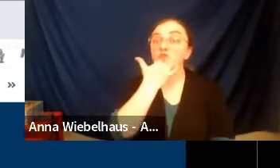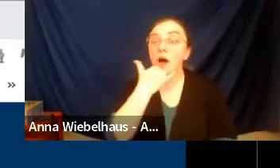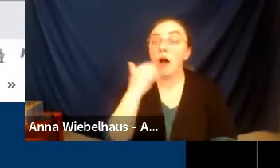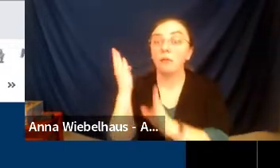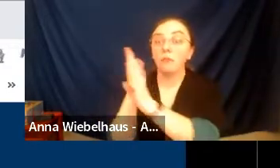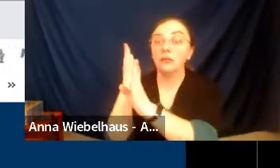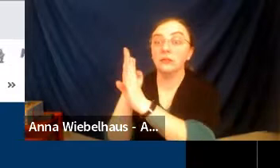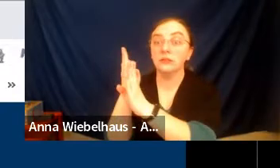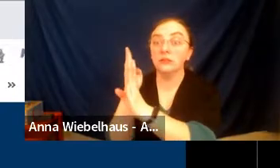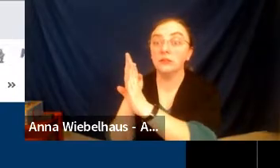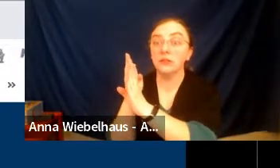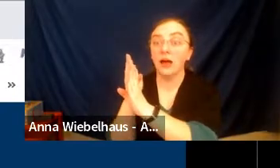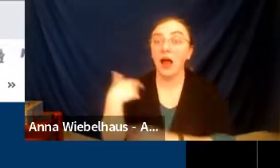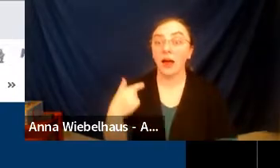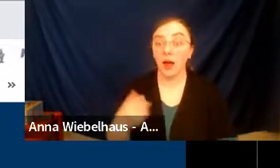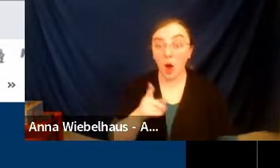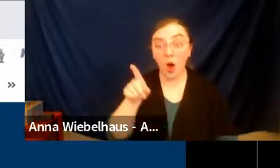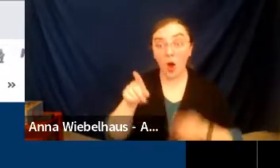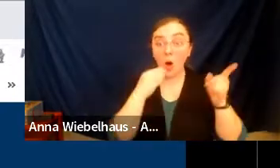years.